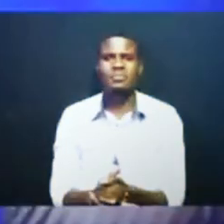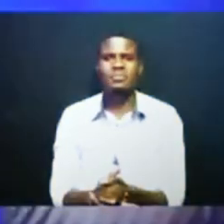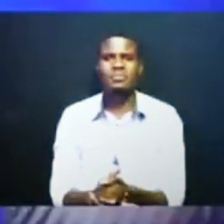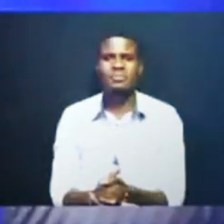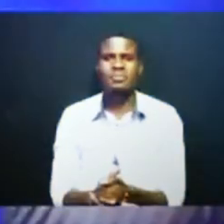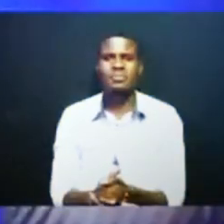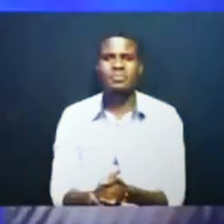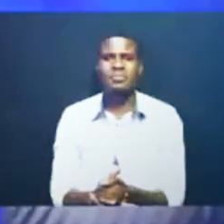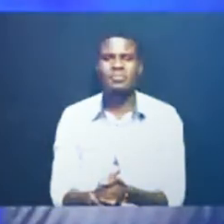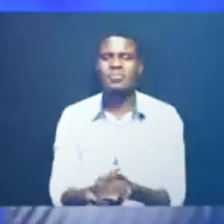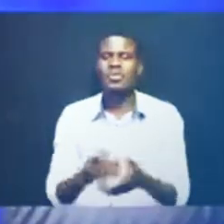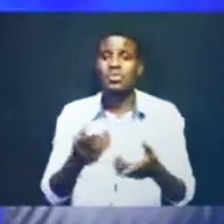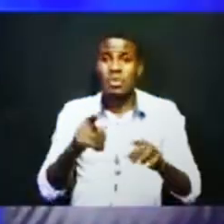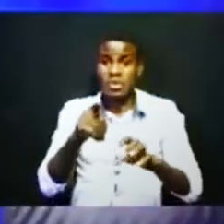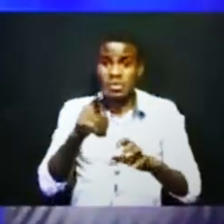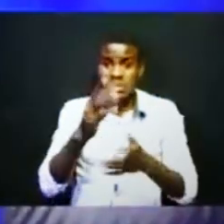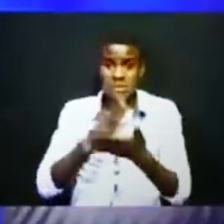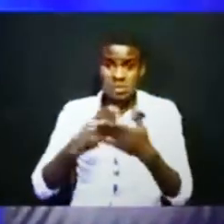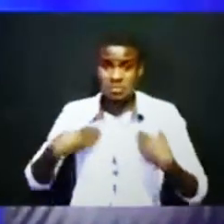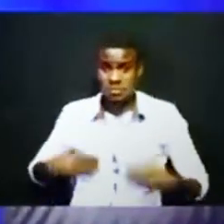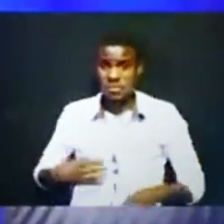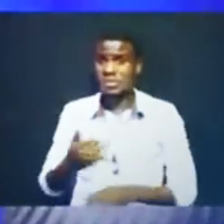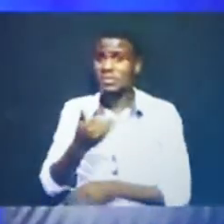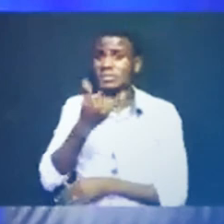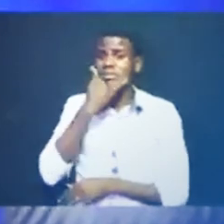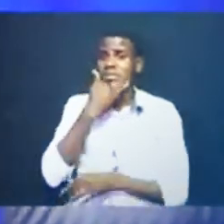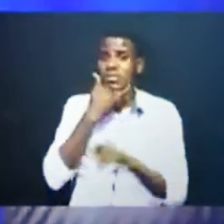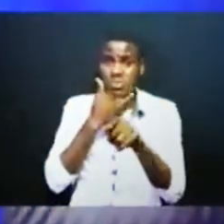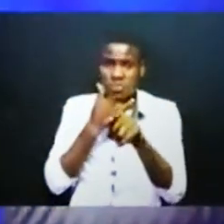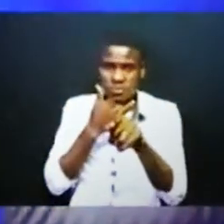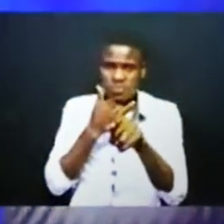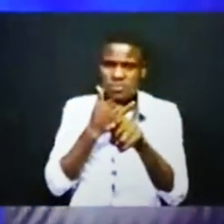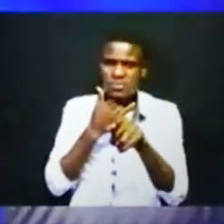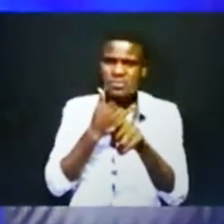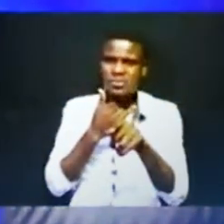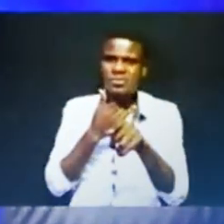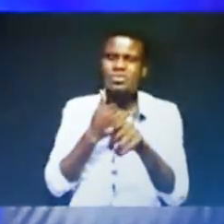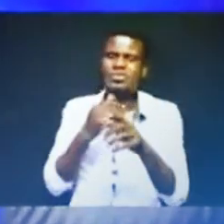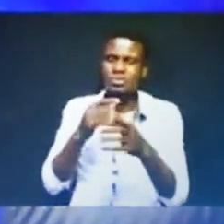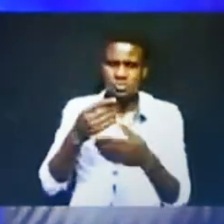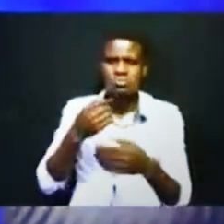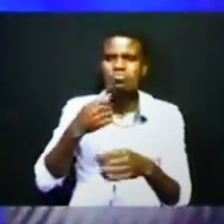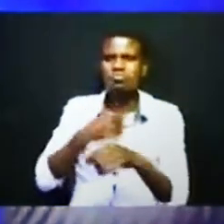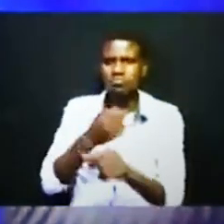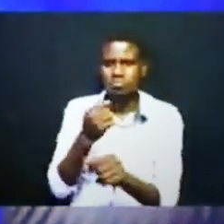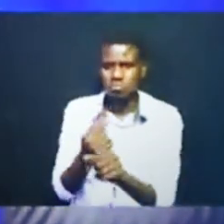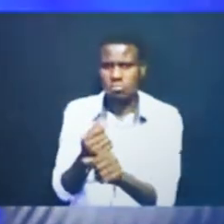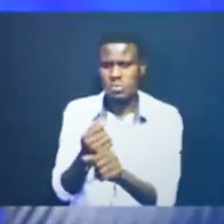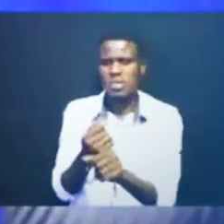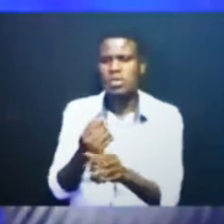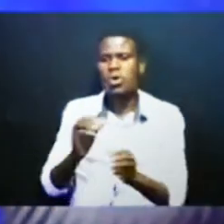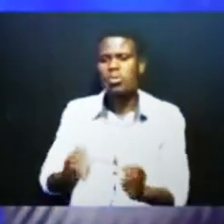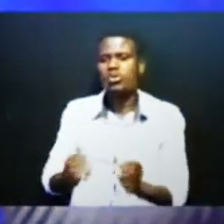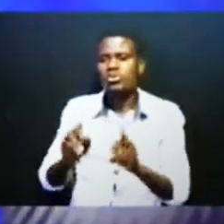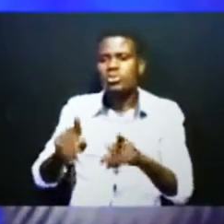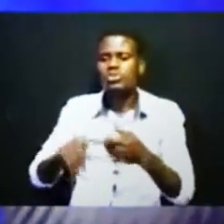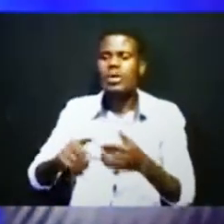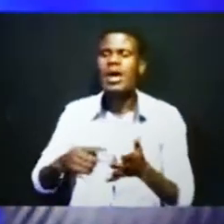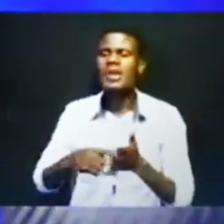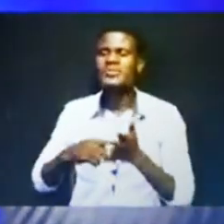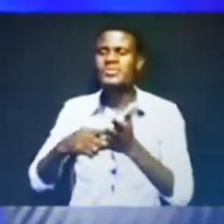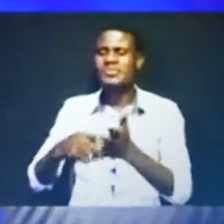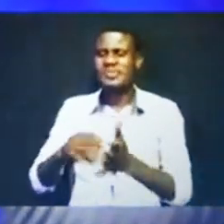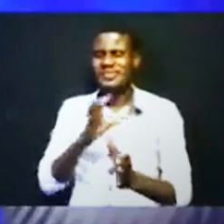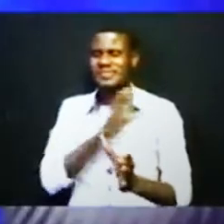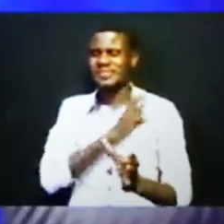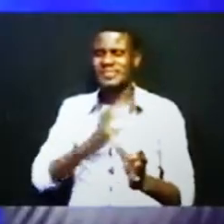you must not only not resent it, but you must make it an opportunity to exhibit the Christ in you,